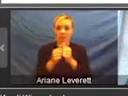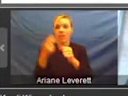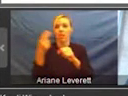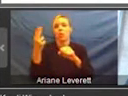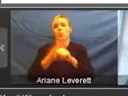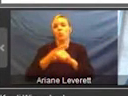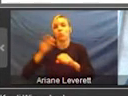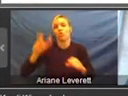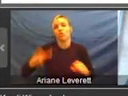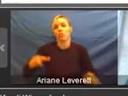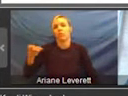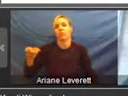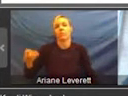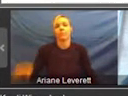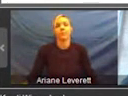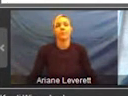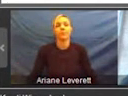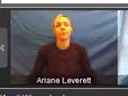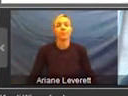basically means